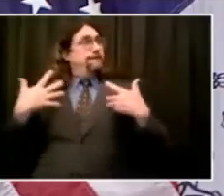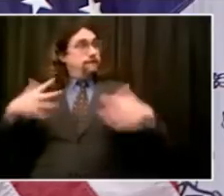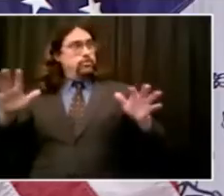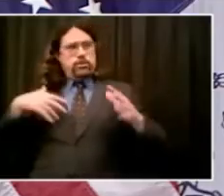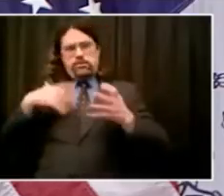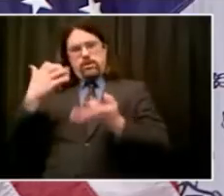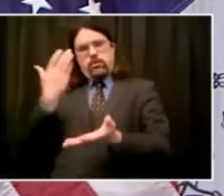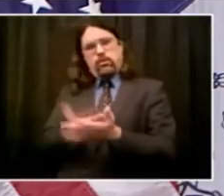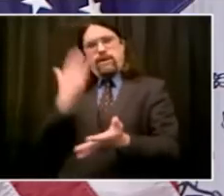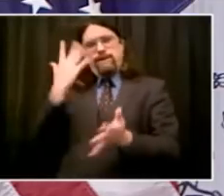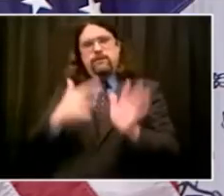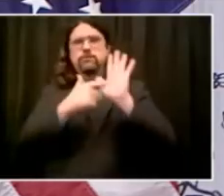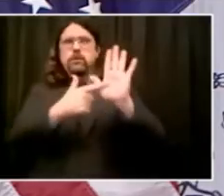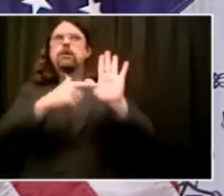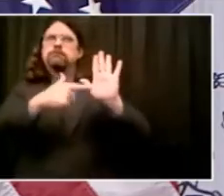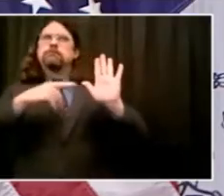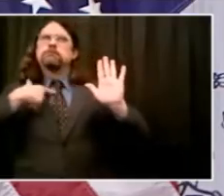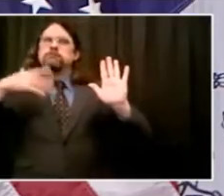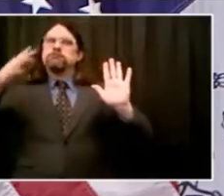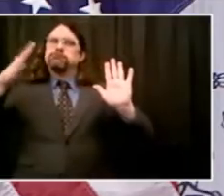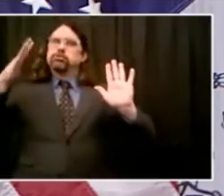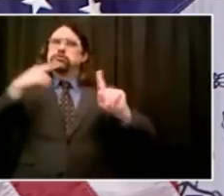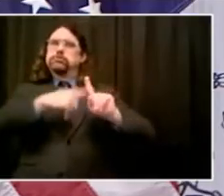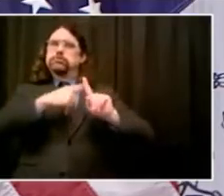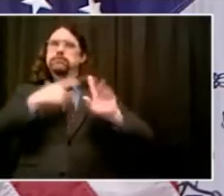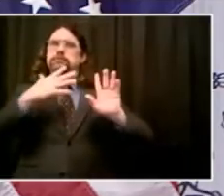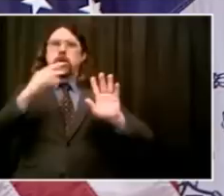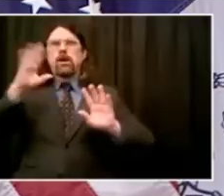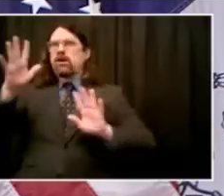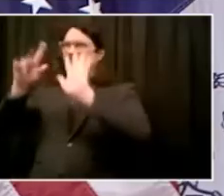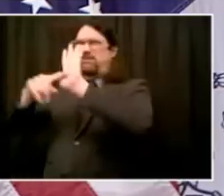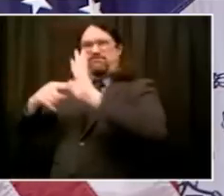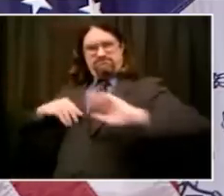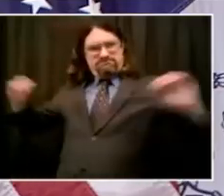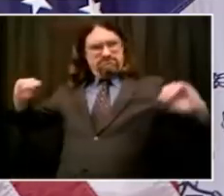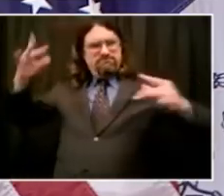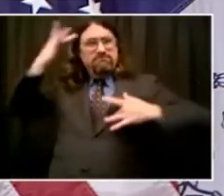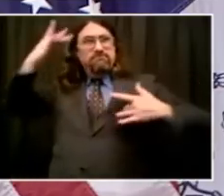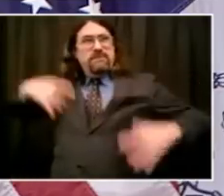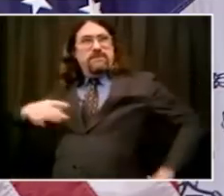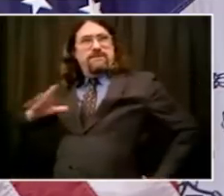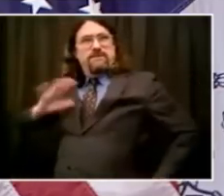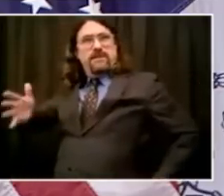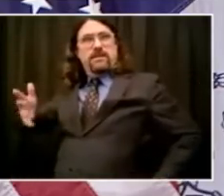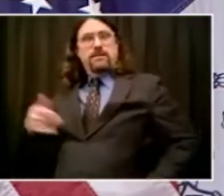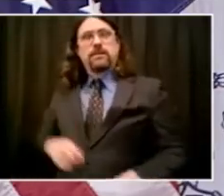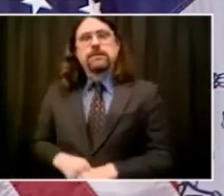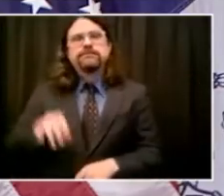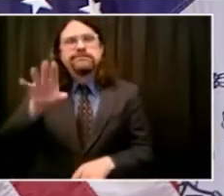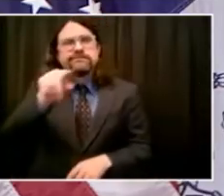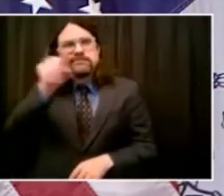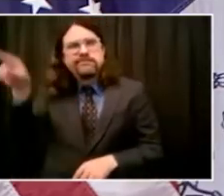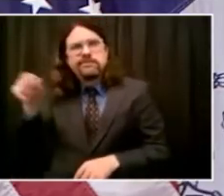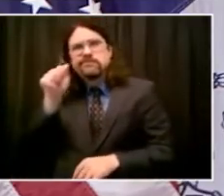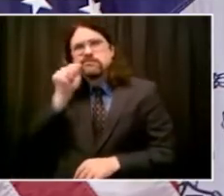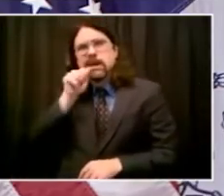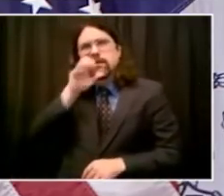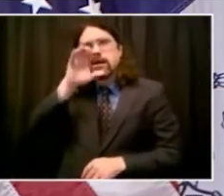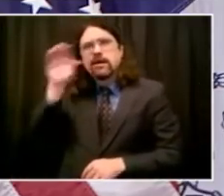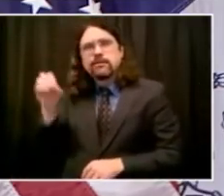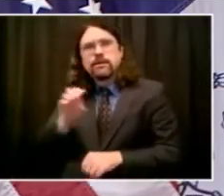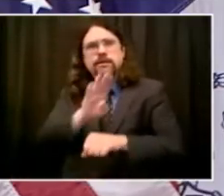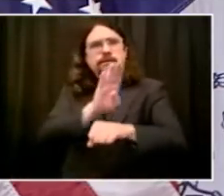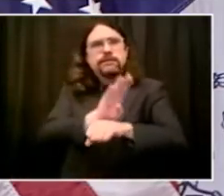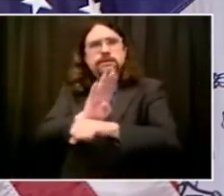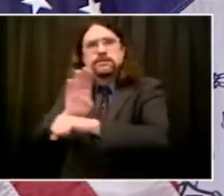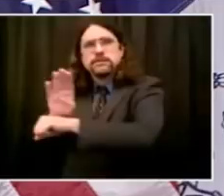are interested in setting up an appropriate structure for knowing what's going on with each of their employees. There are privacy concerns, there are individual